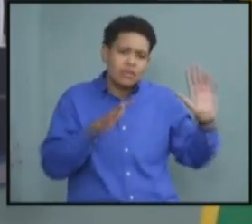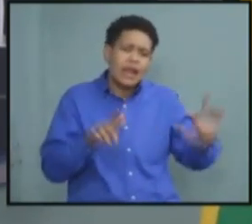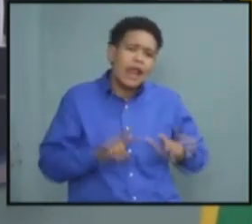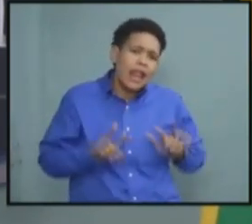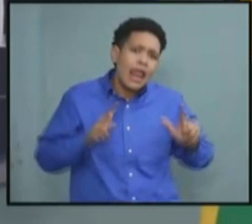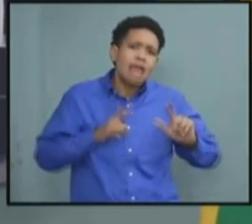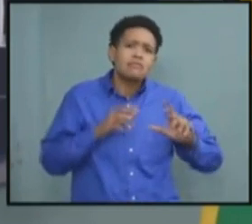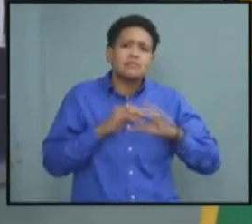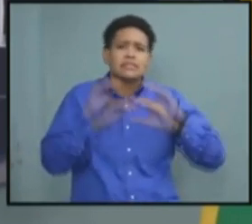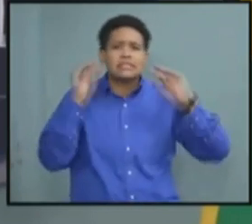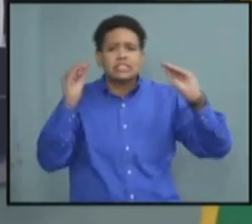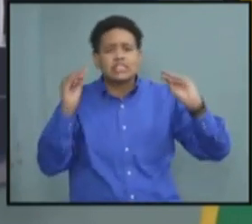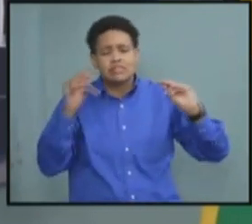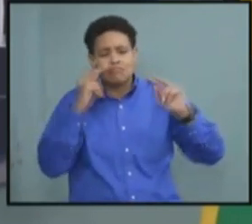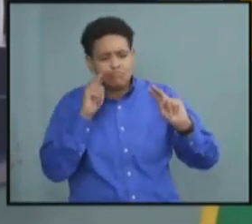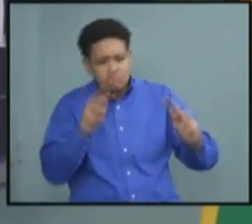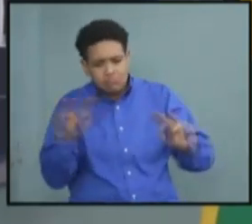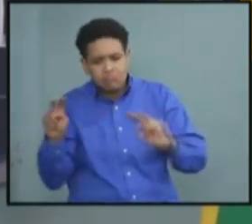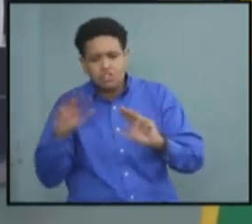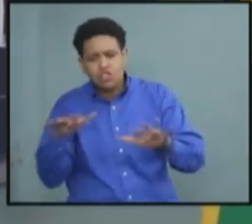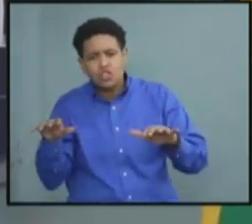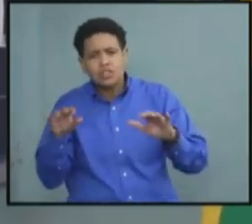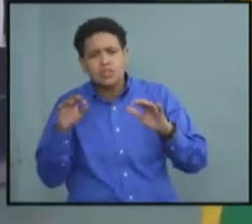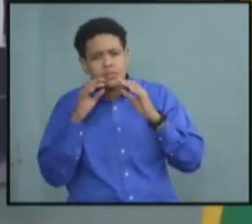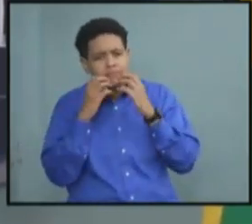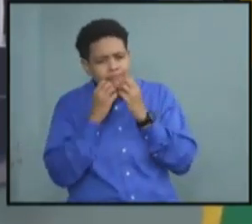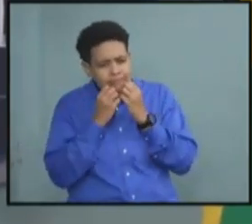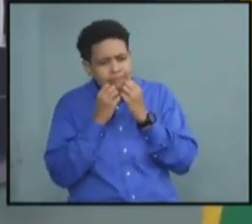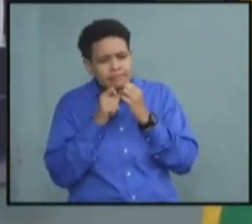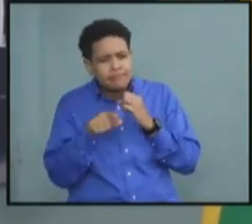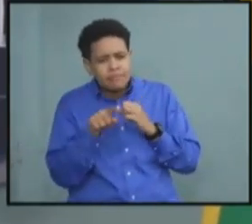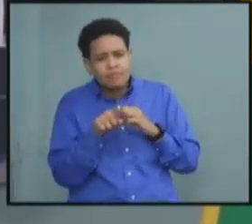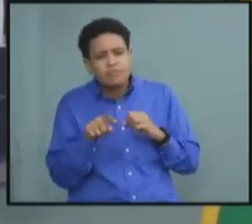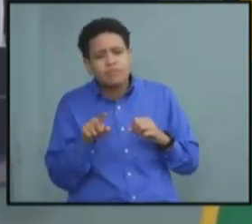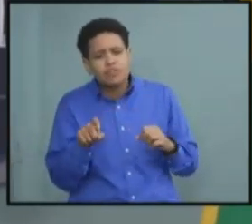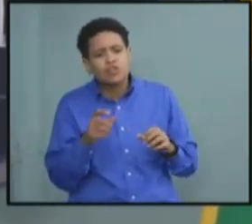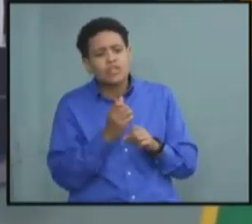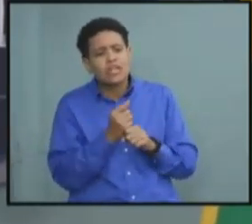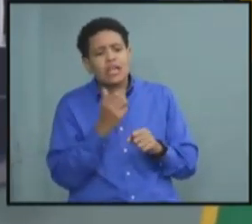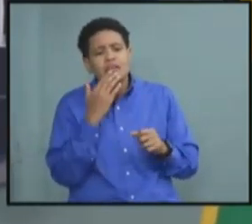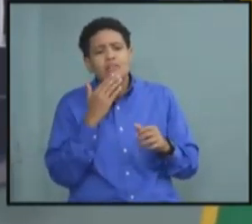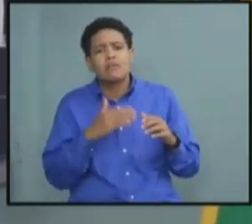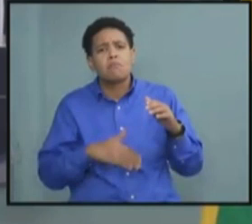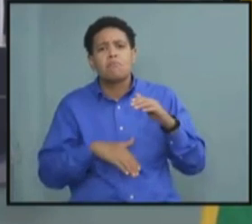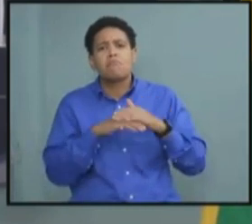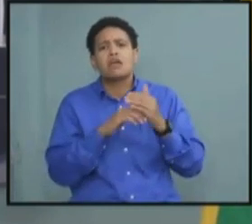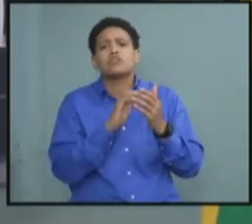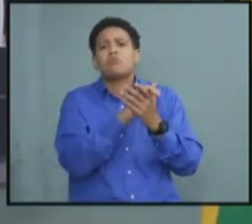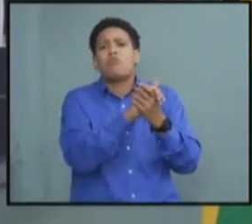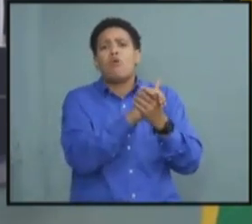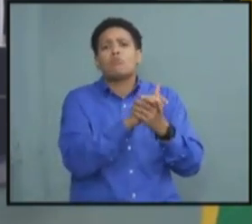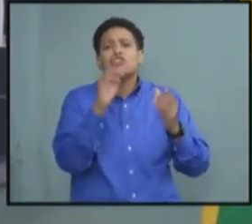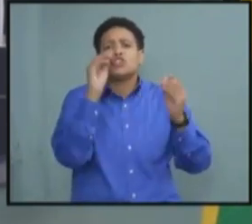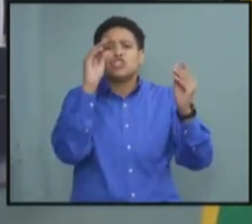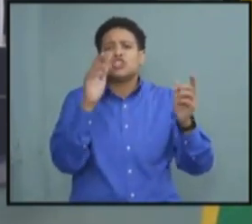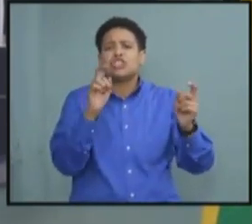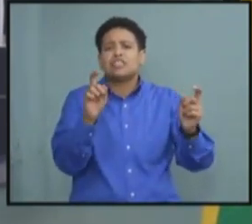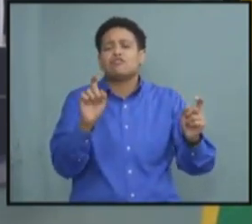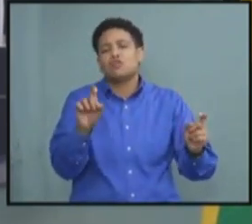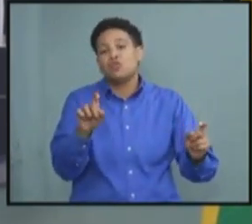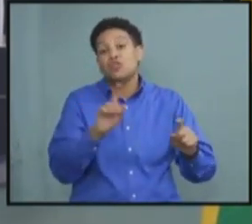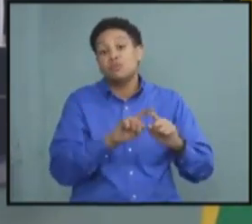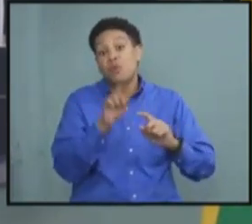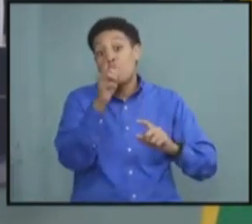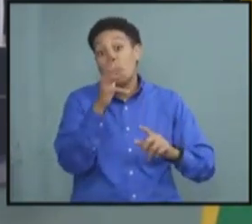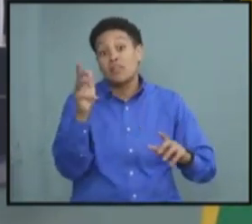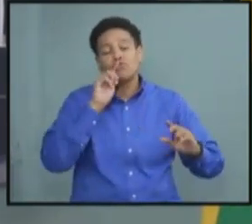lives to just seeing to the well-being of our children, and they deserve maximum commendation. But one thing